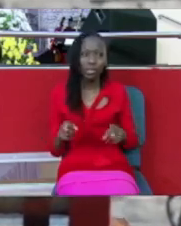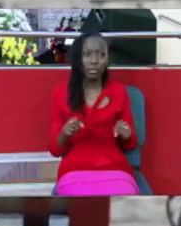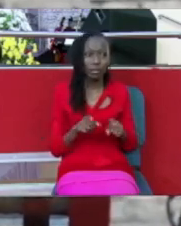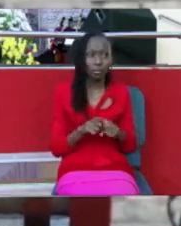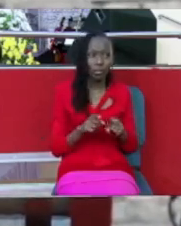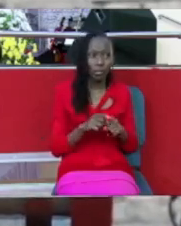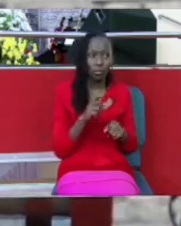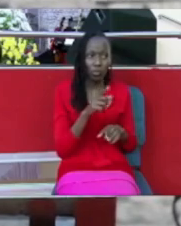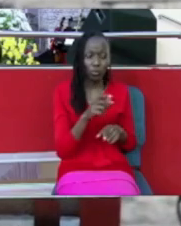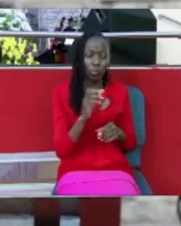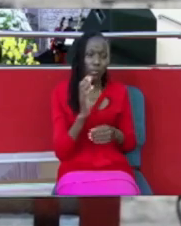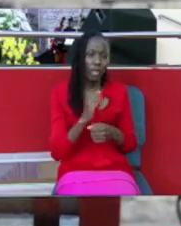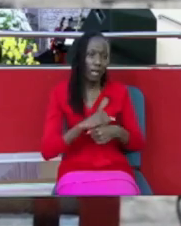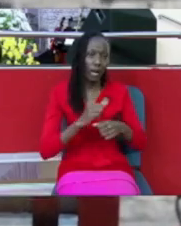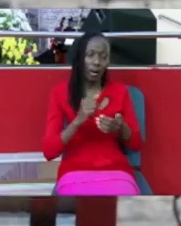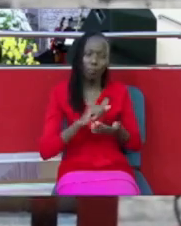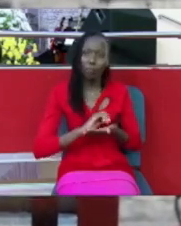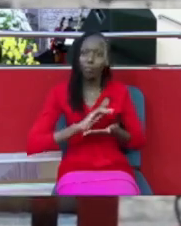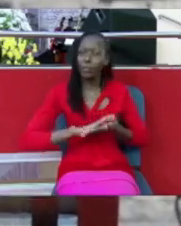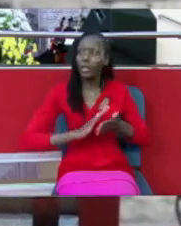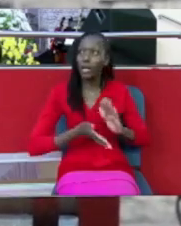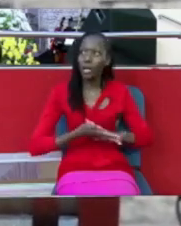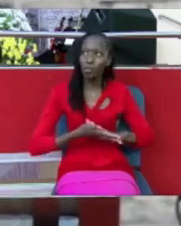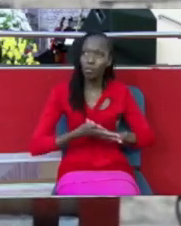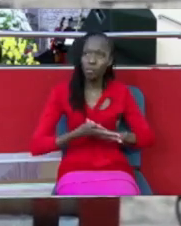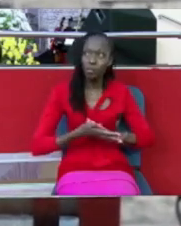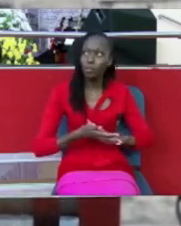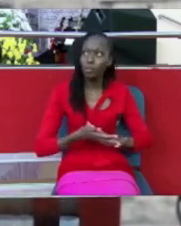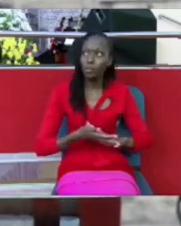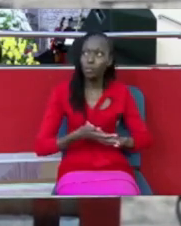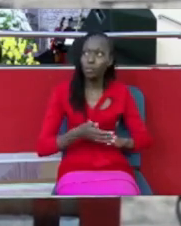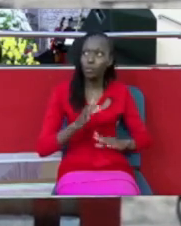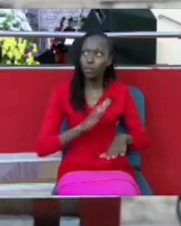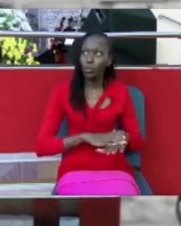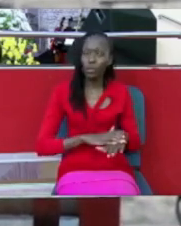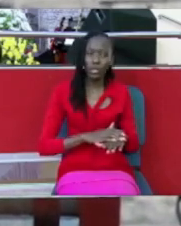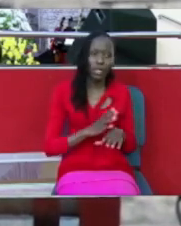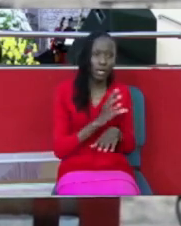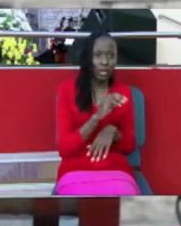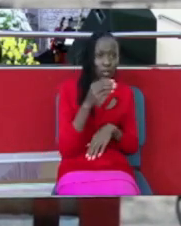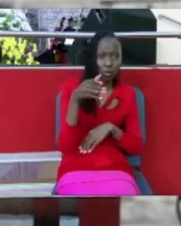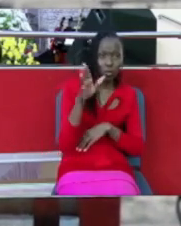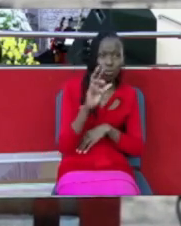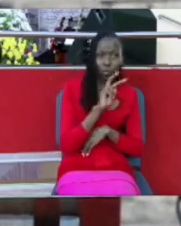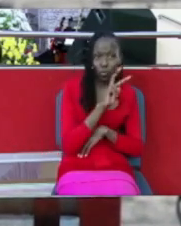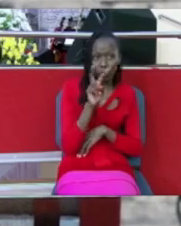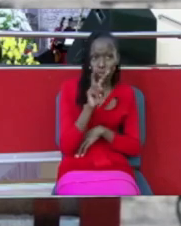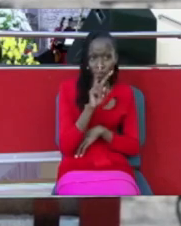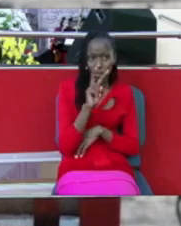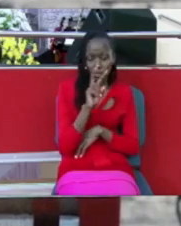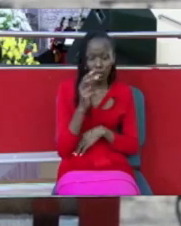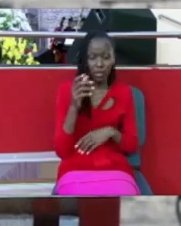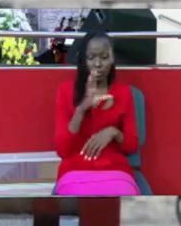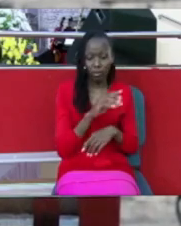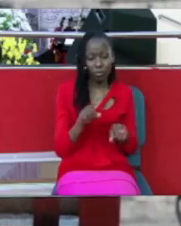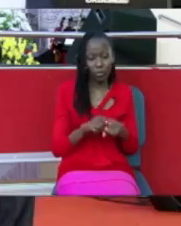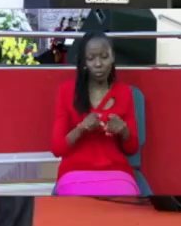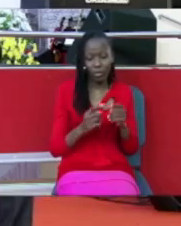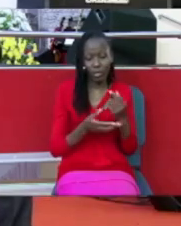candidate unakuwa ni mtahiniwa mmoja for God to watch over your affairs. Ili Mungu ashughulikie hali za maisha yako.